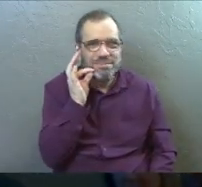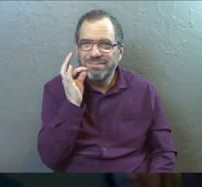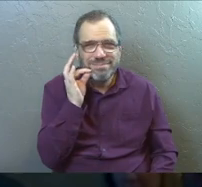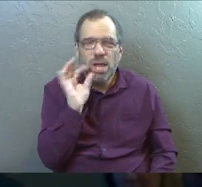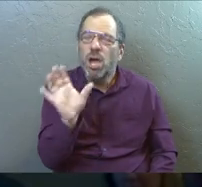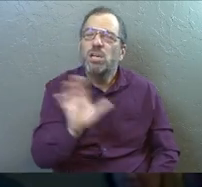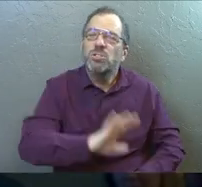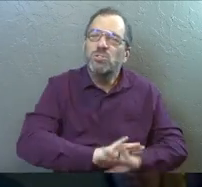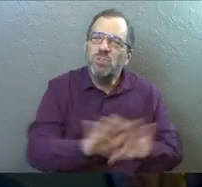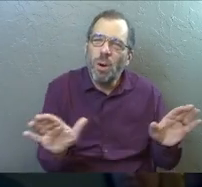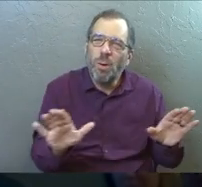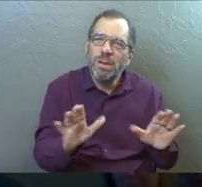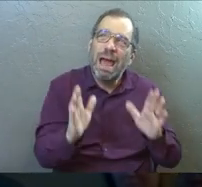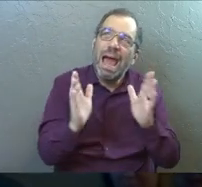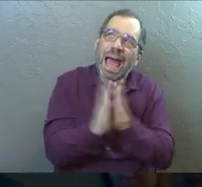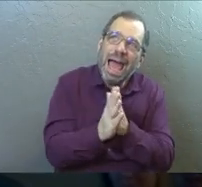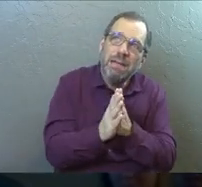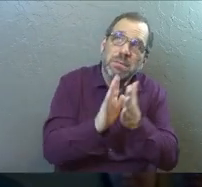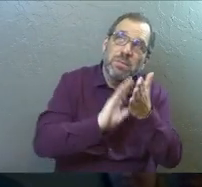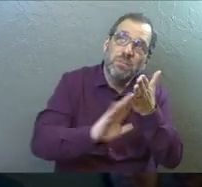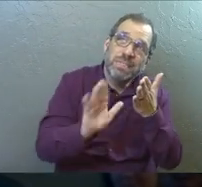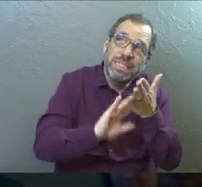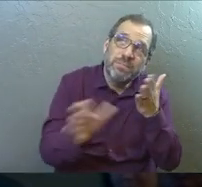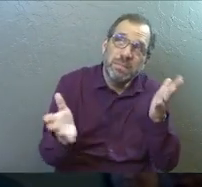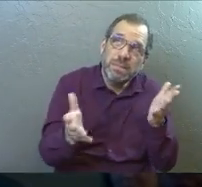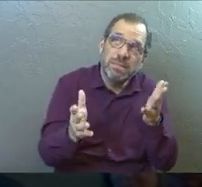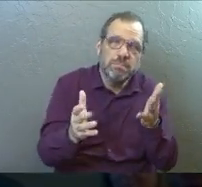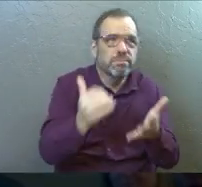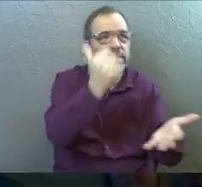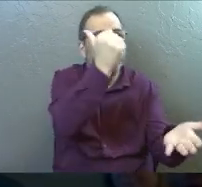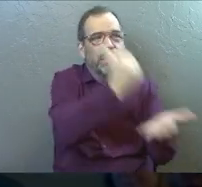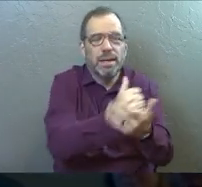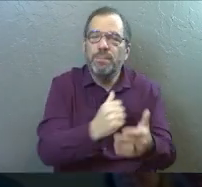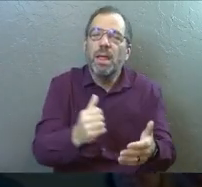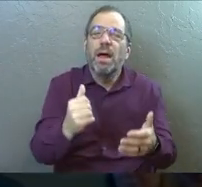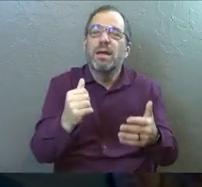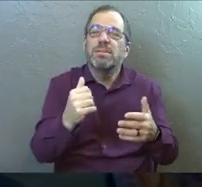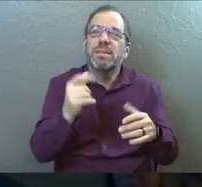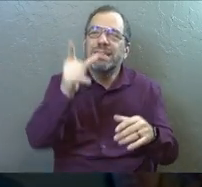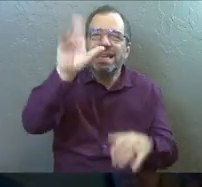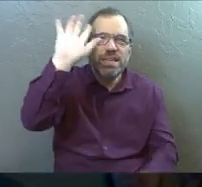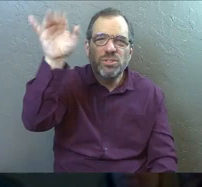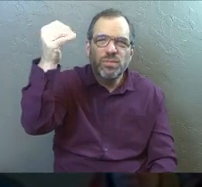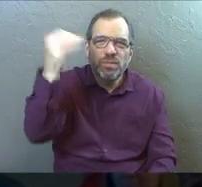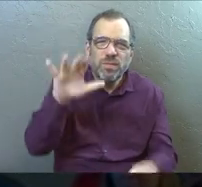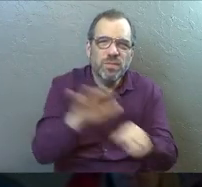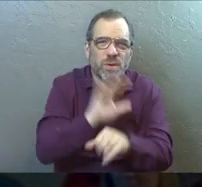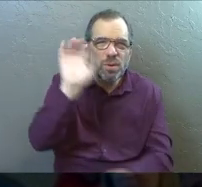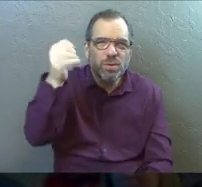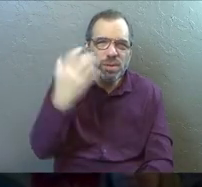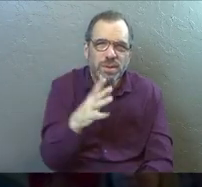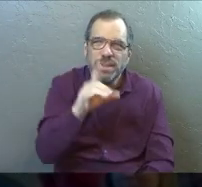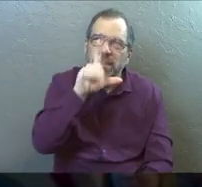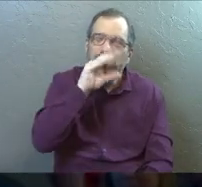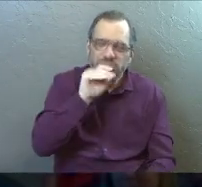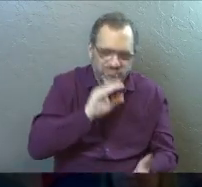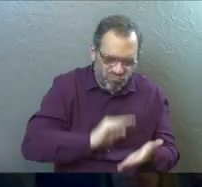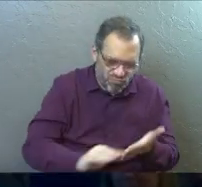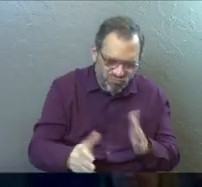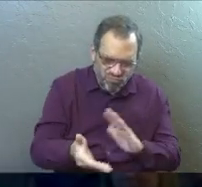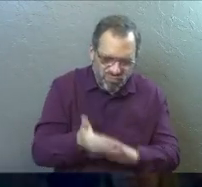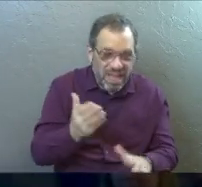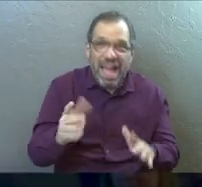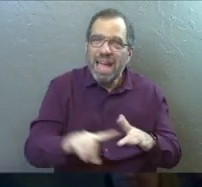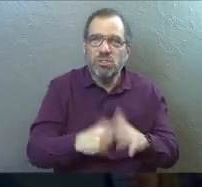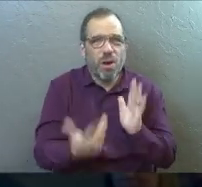that. Just ask God for his forgiveness. Amen. Just realize how gracious he is. Take in his cleansing